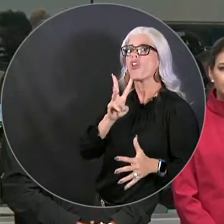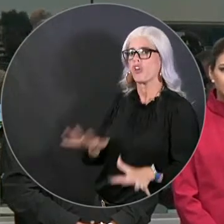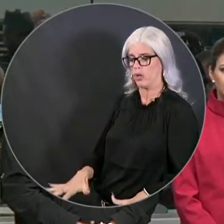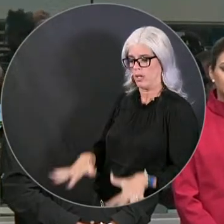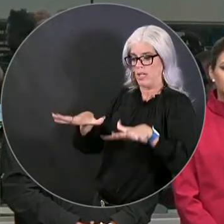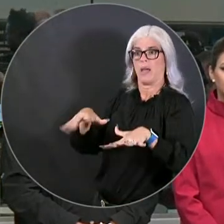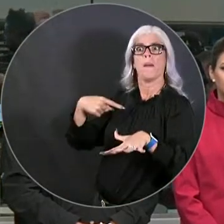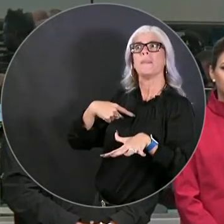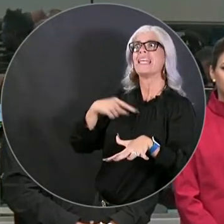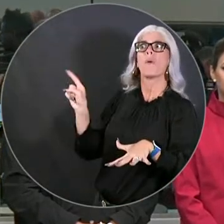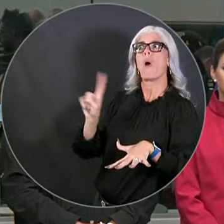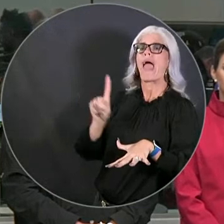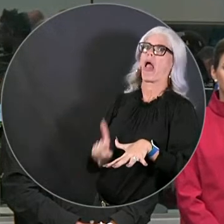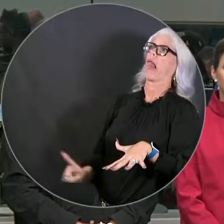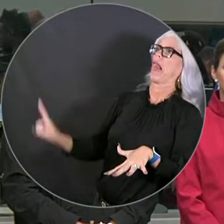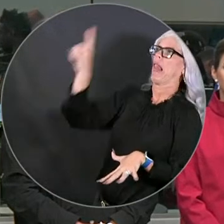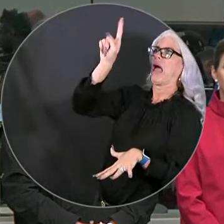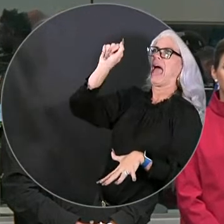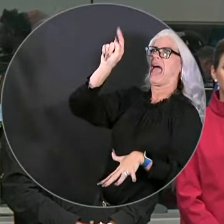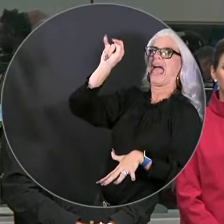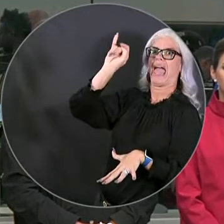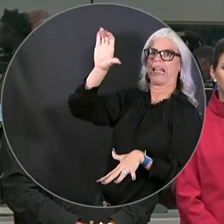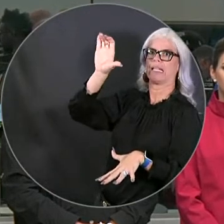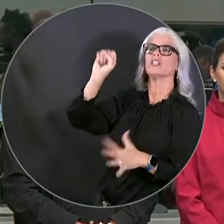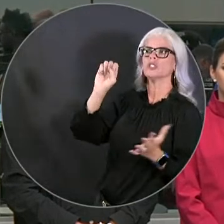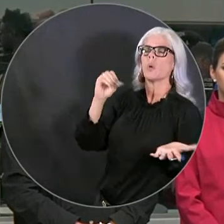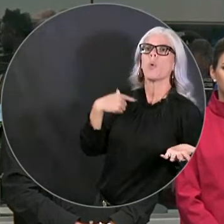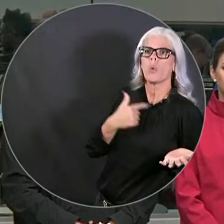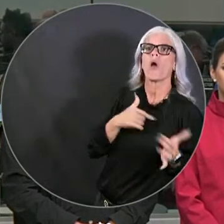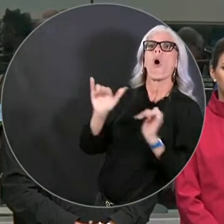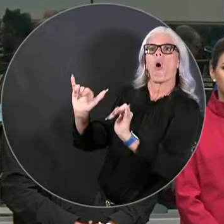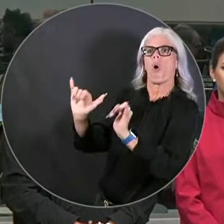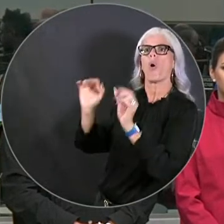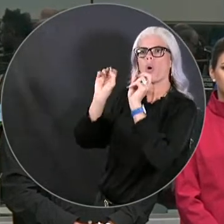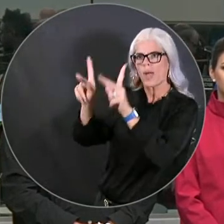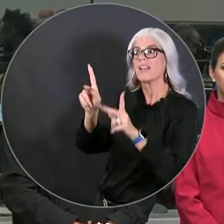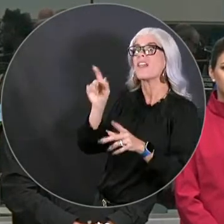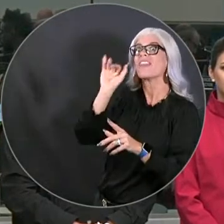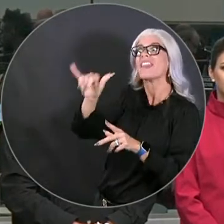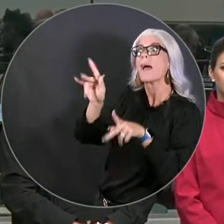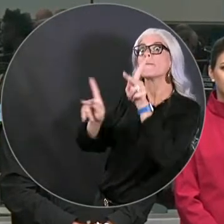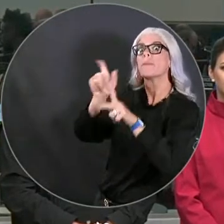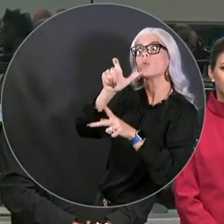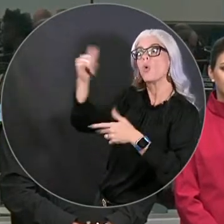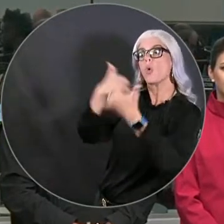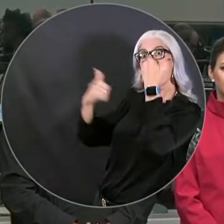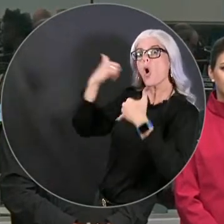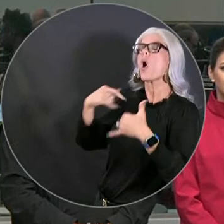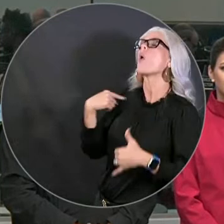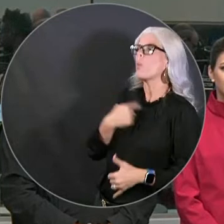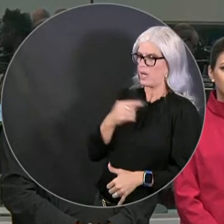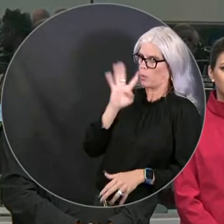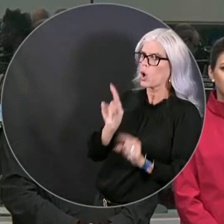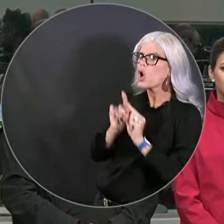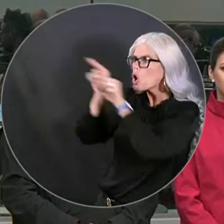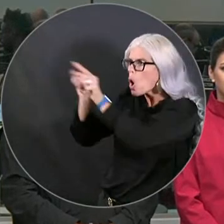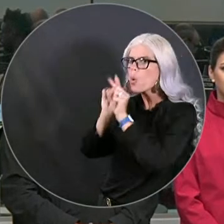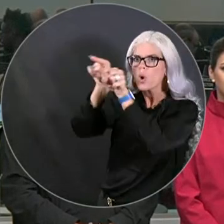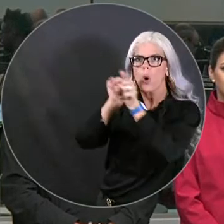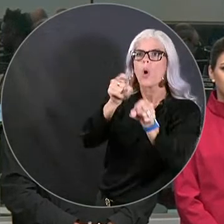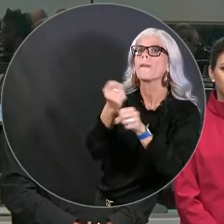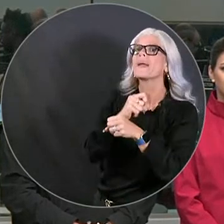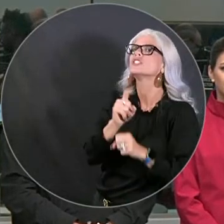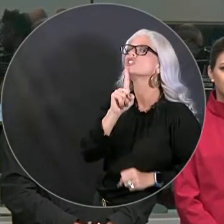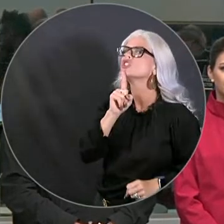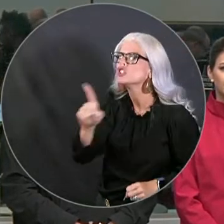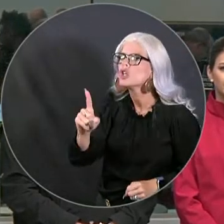course, those folks are now going to be checked on, and so I think you'll have more clarity about that in the next day or